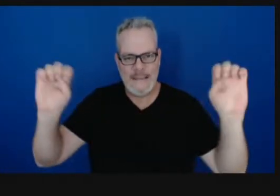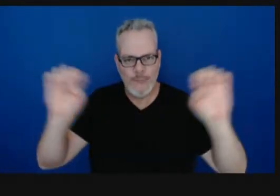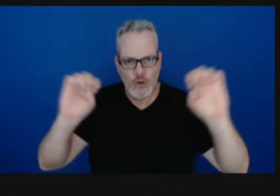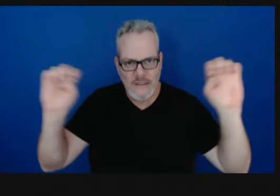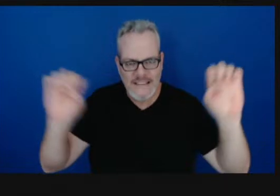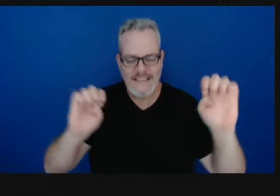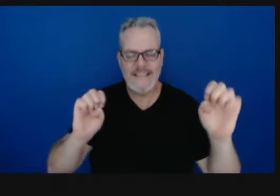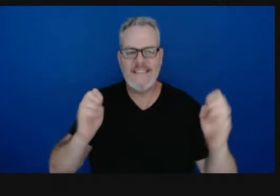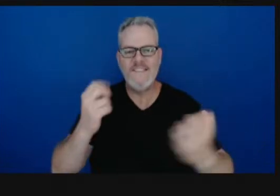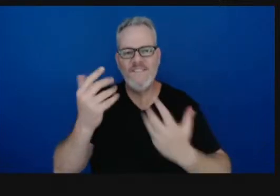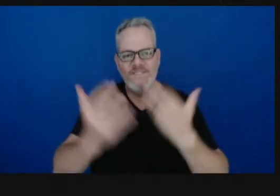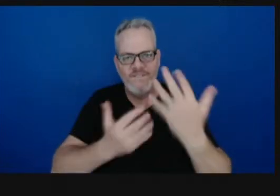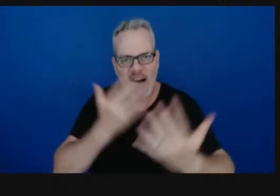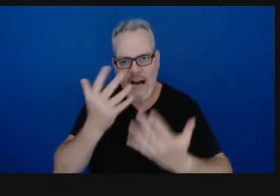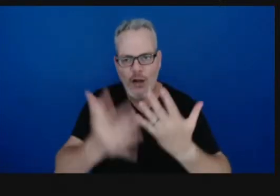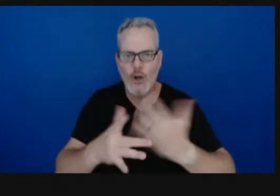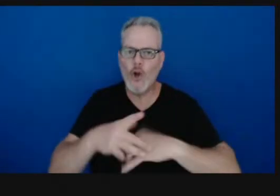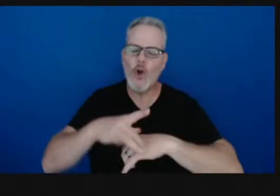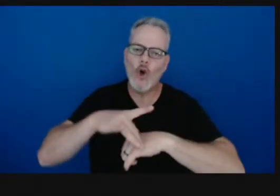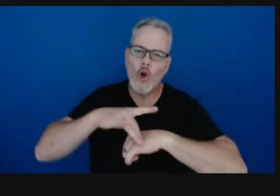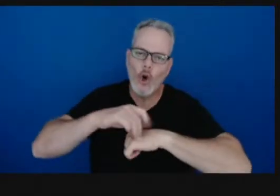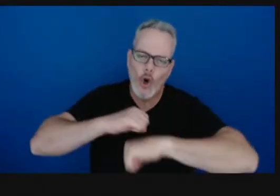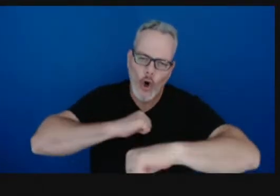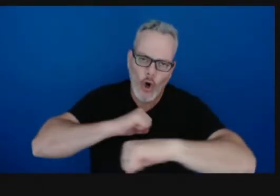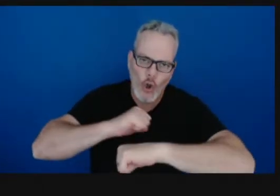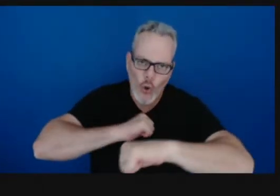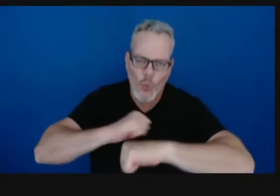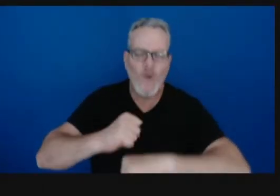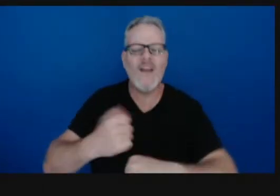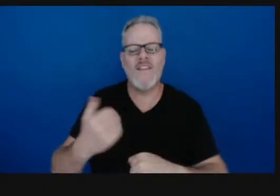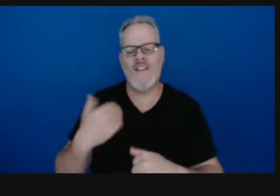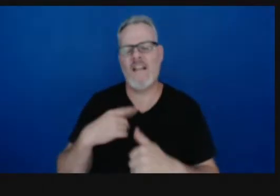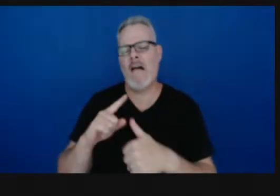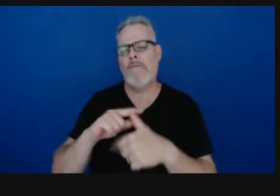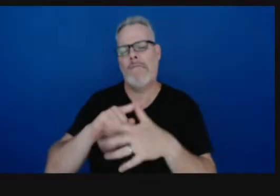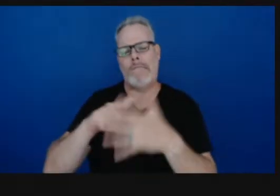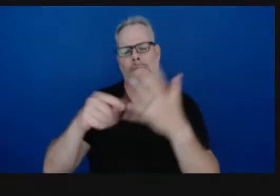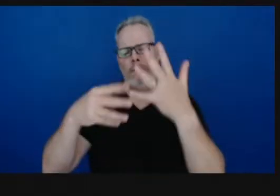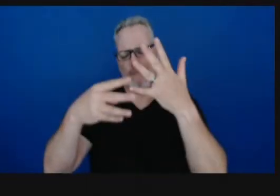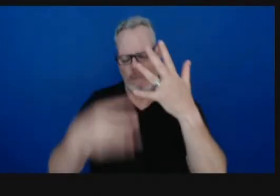about earthquakes, they're going to have a bunch of people there to talk to.